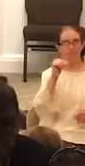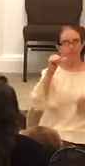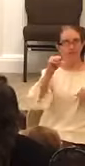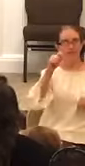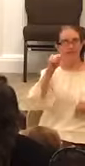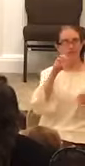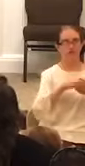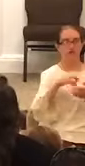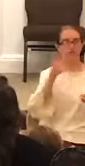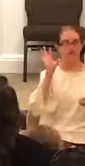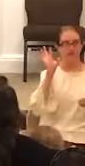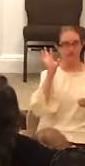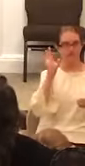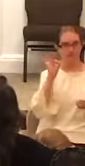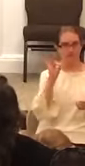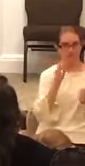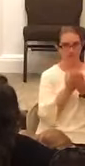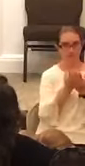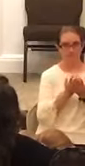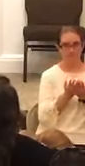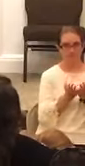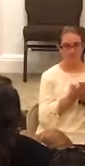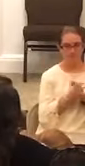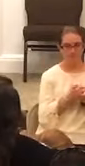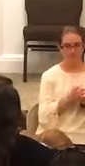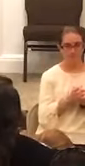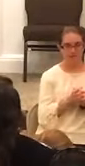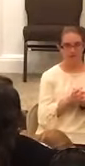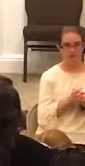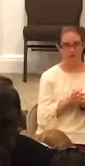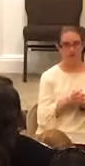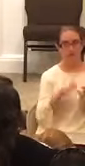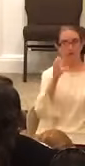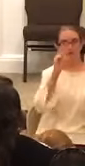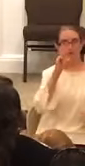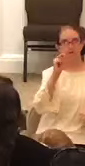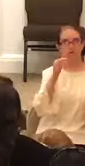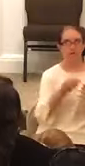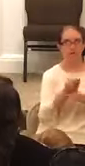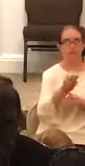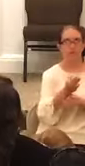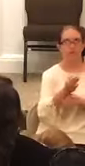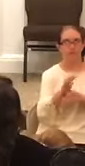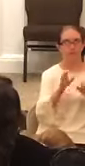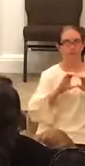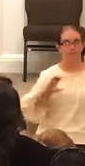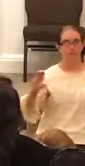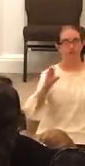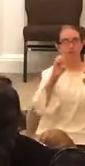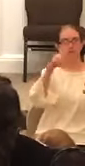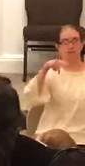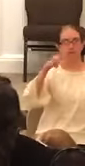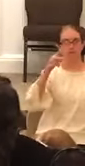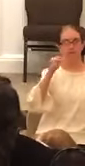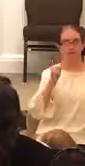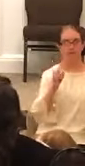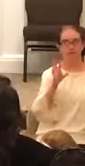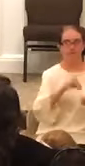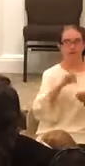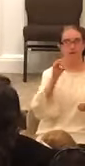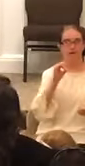chapter 19? The Bible said he was in Apollos. He was at Corinth, passing through the upper coast, came to Ephesus. And there he